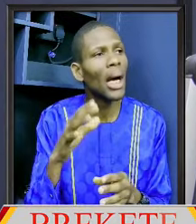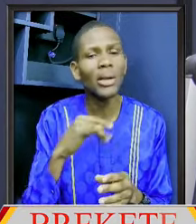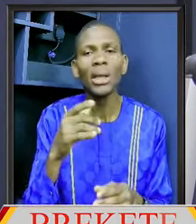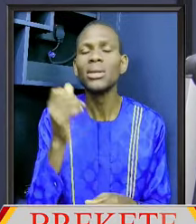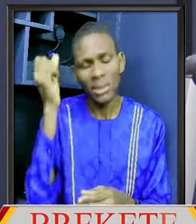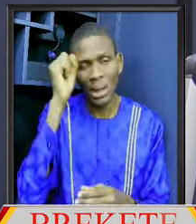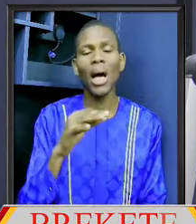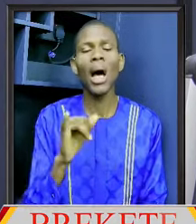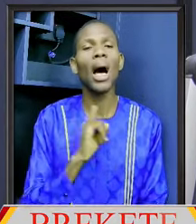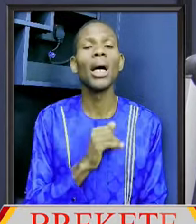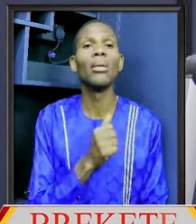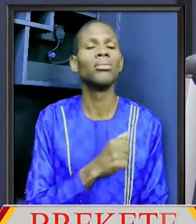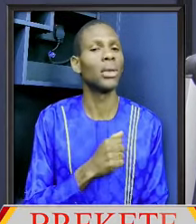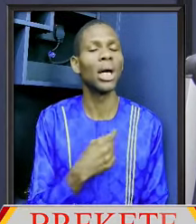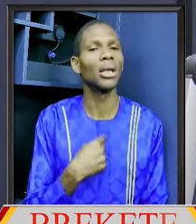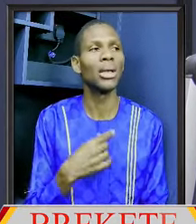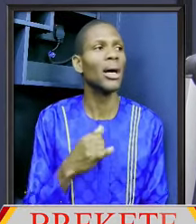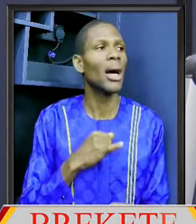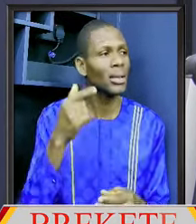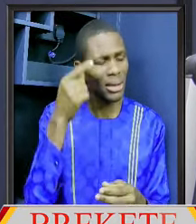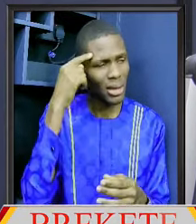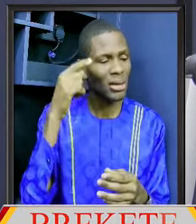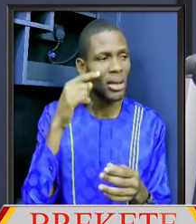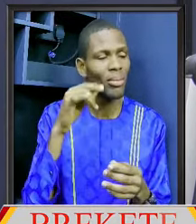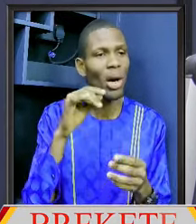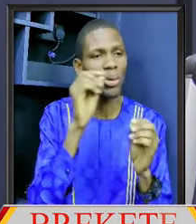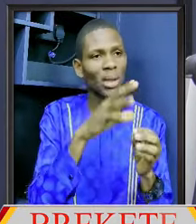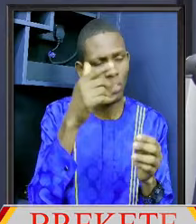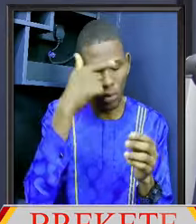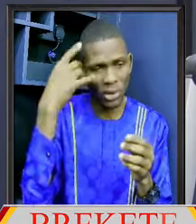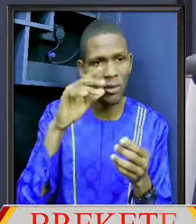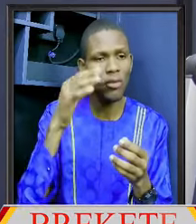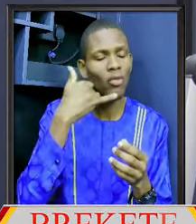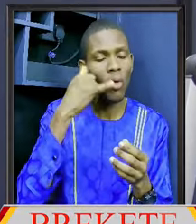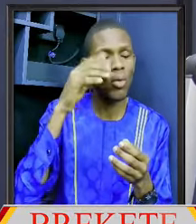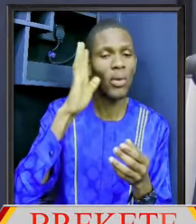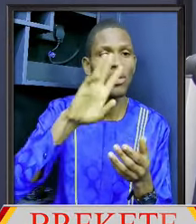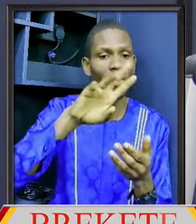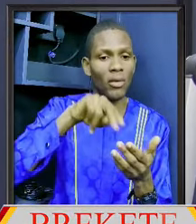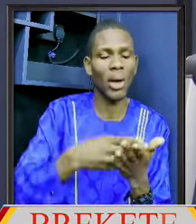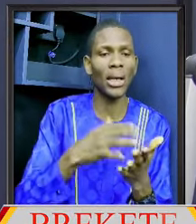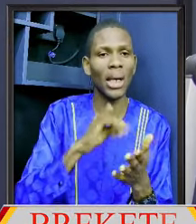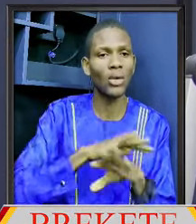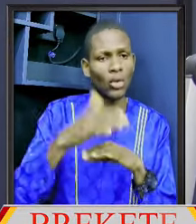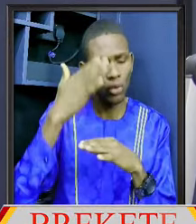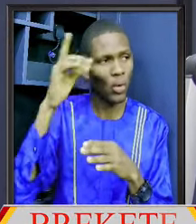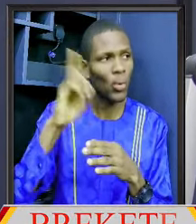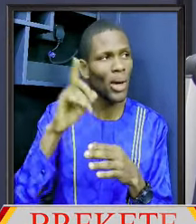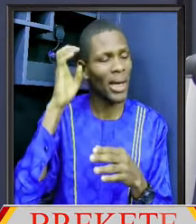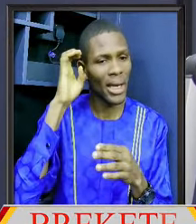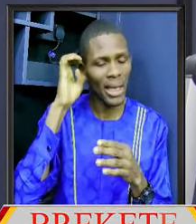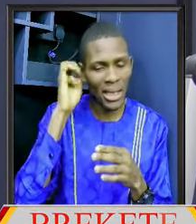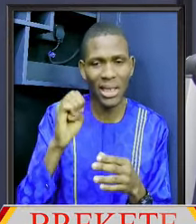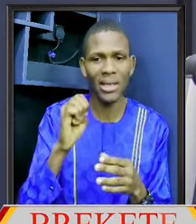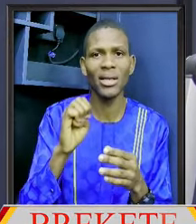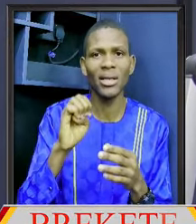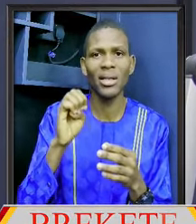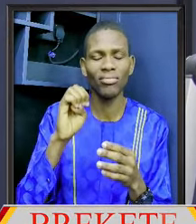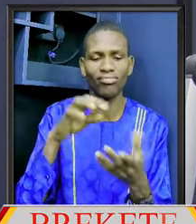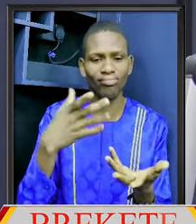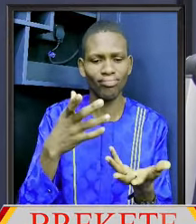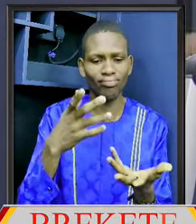na me." And the reason why I put her here now because I see say. The phone go fall, and I don't know where to put them. The me, you